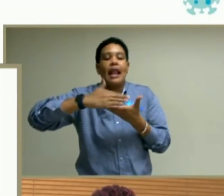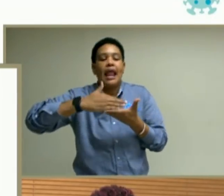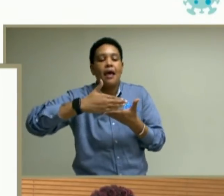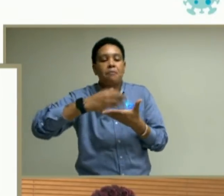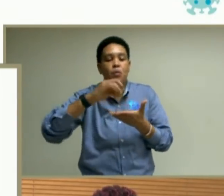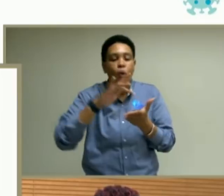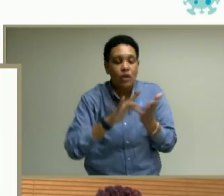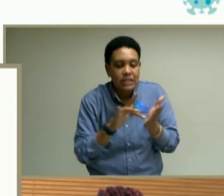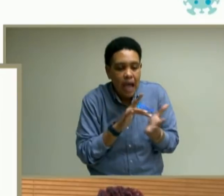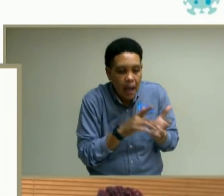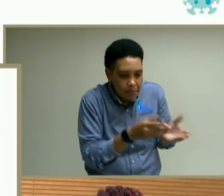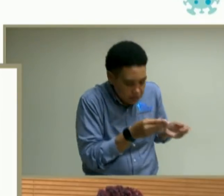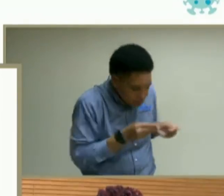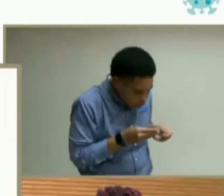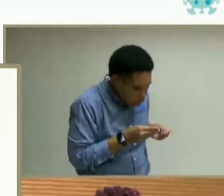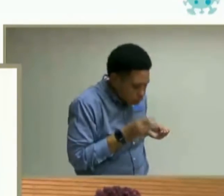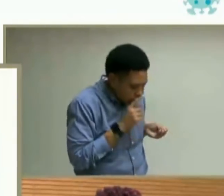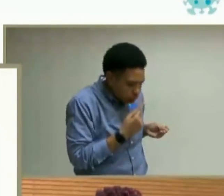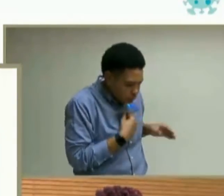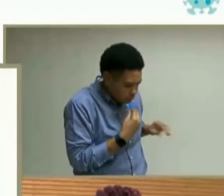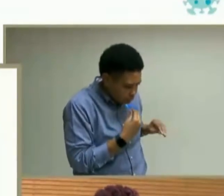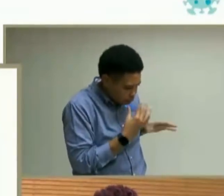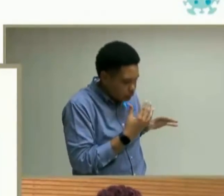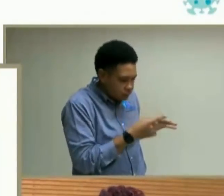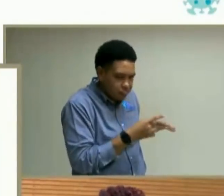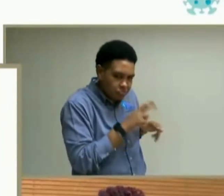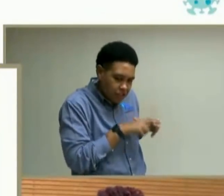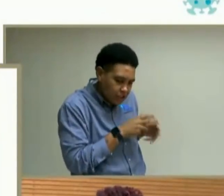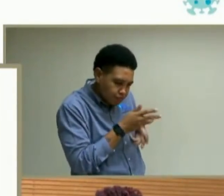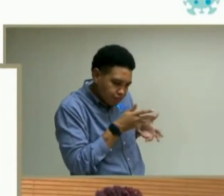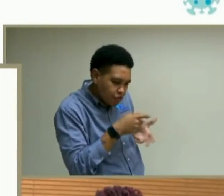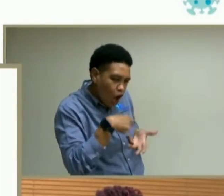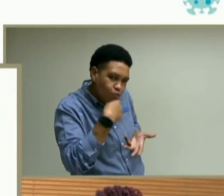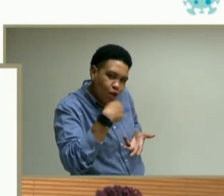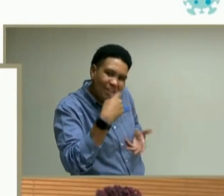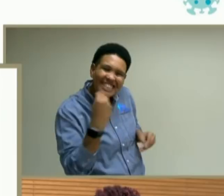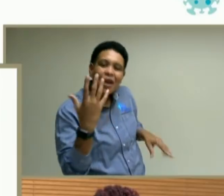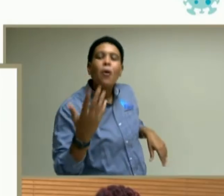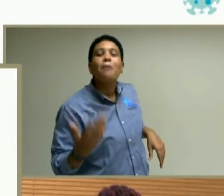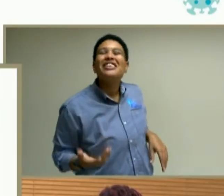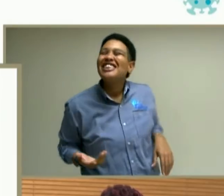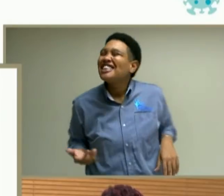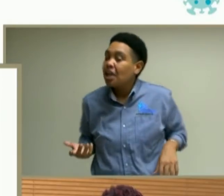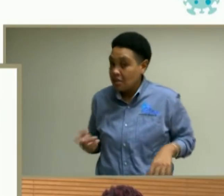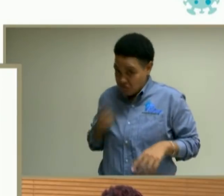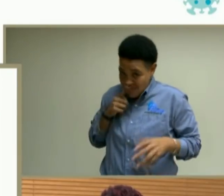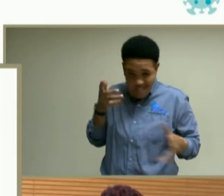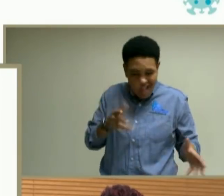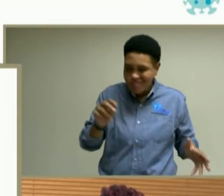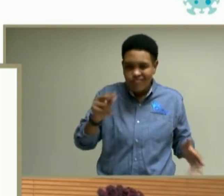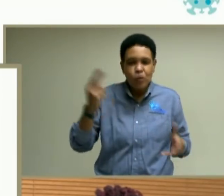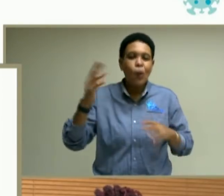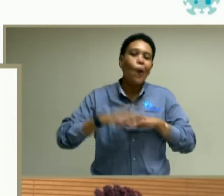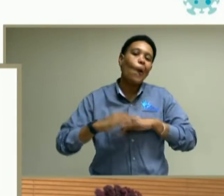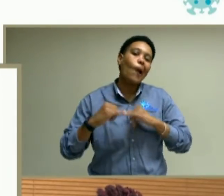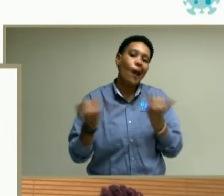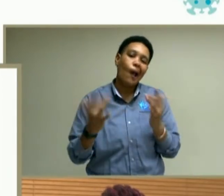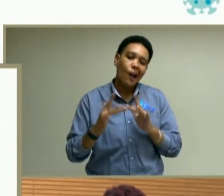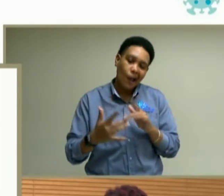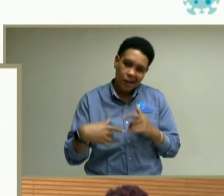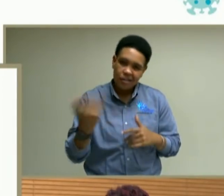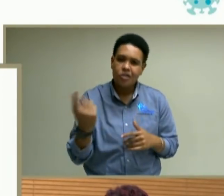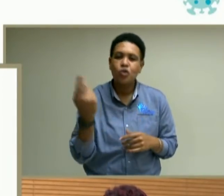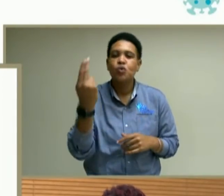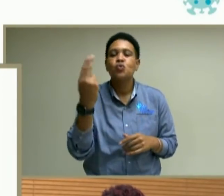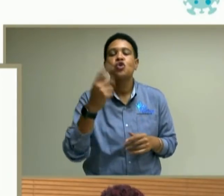your tablet and have a virtual sit-down dinner. Have people share the recipes and the dishes. So normally